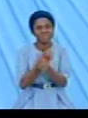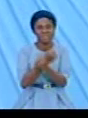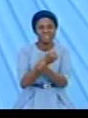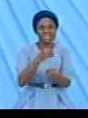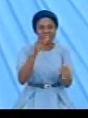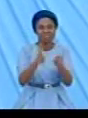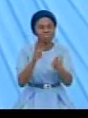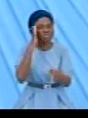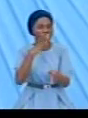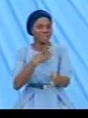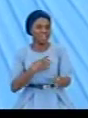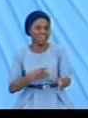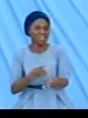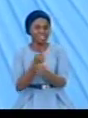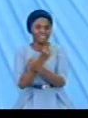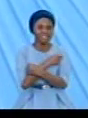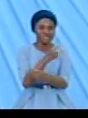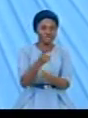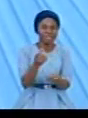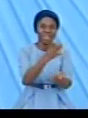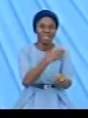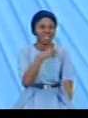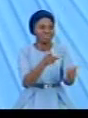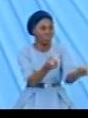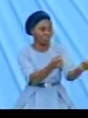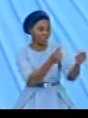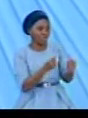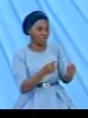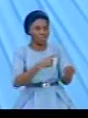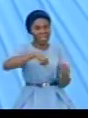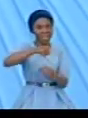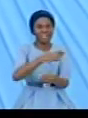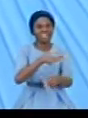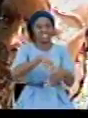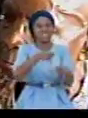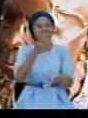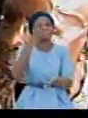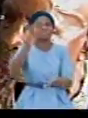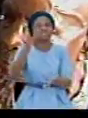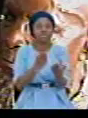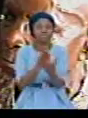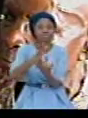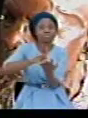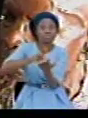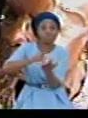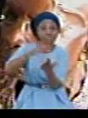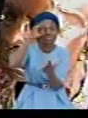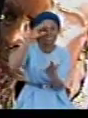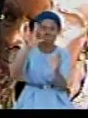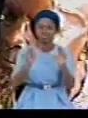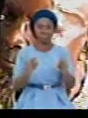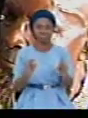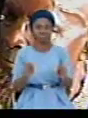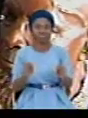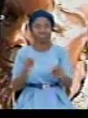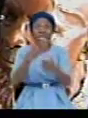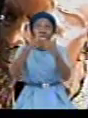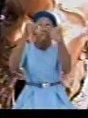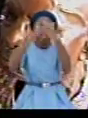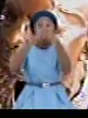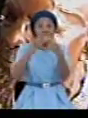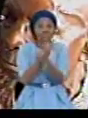your way. Already heaven's love is upon your life. I said heaven's love is upon your